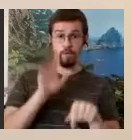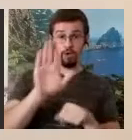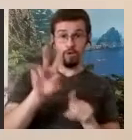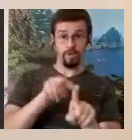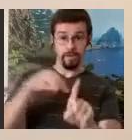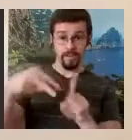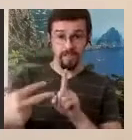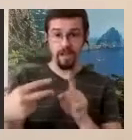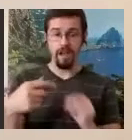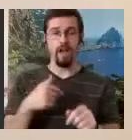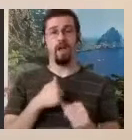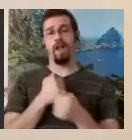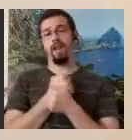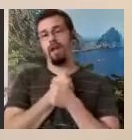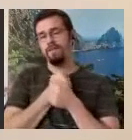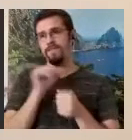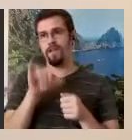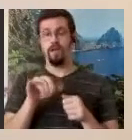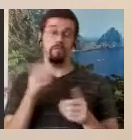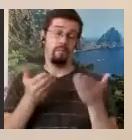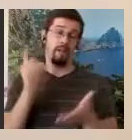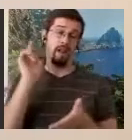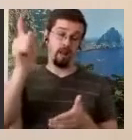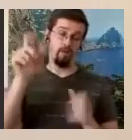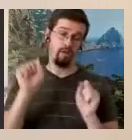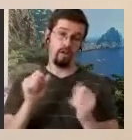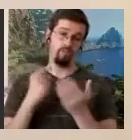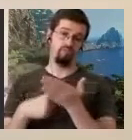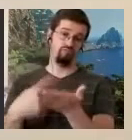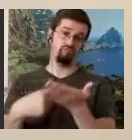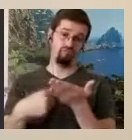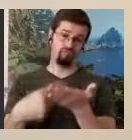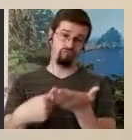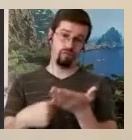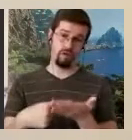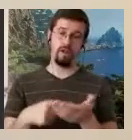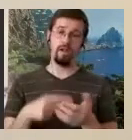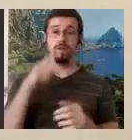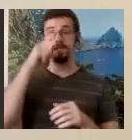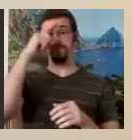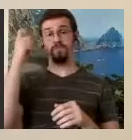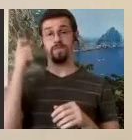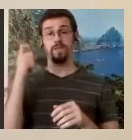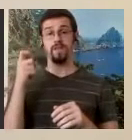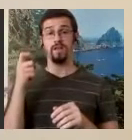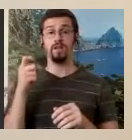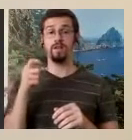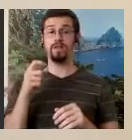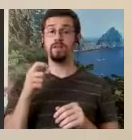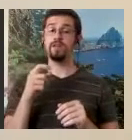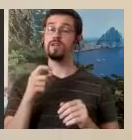don't know, later on we just have to talk about what's going to happen, because there are certain excerpts from it I would love to get